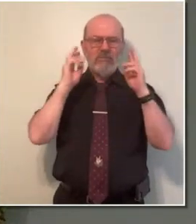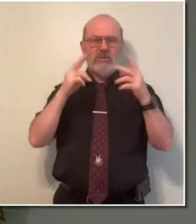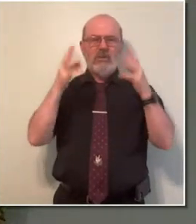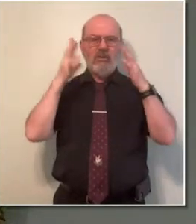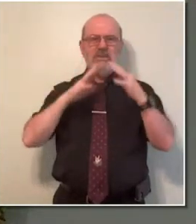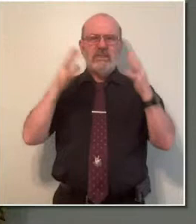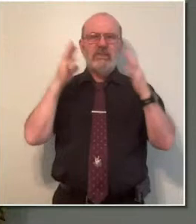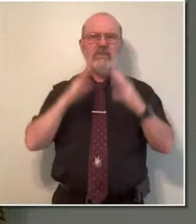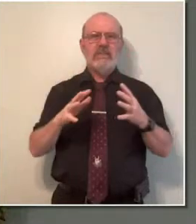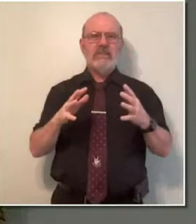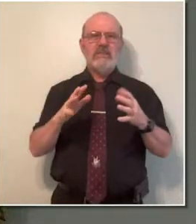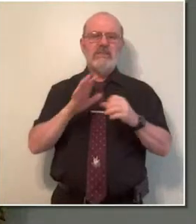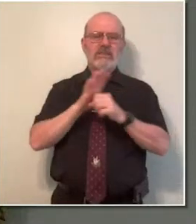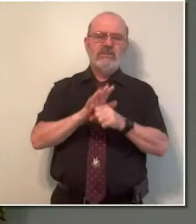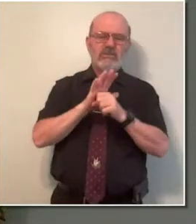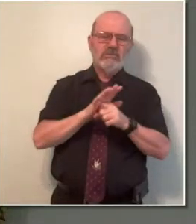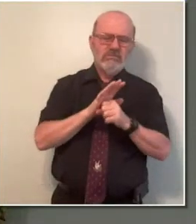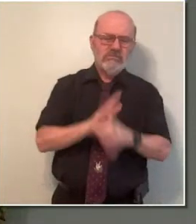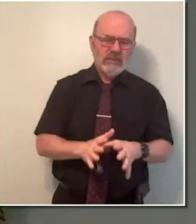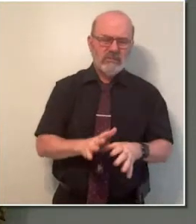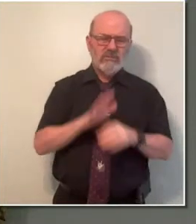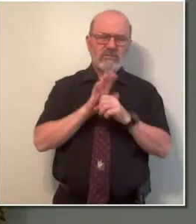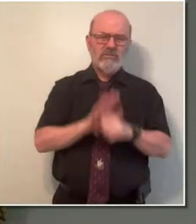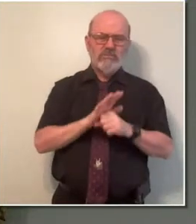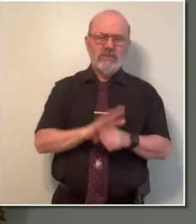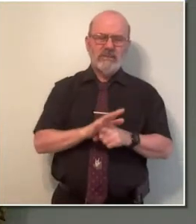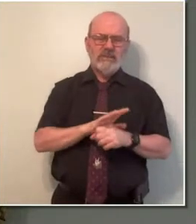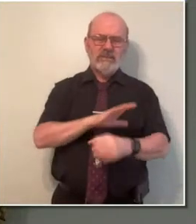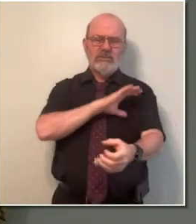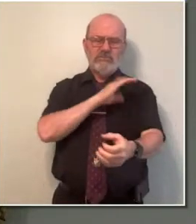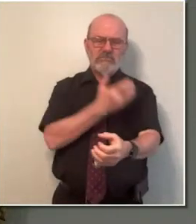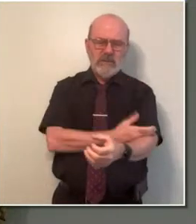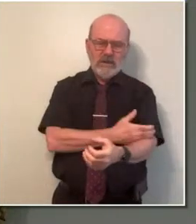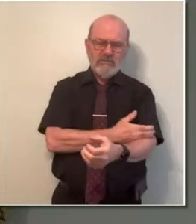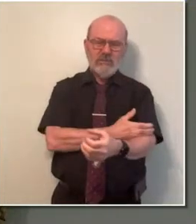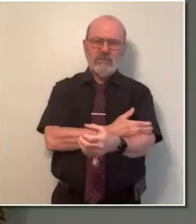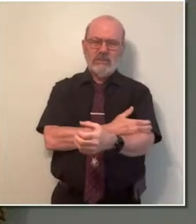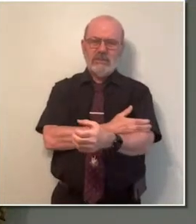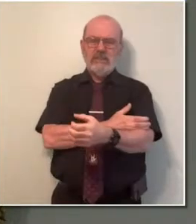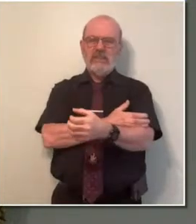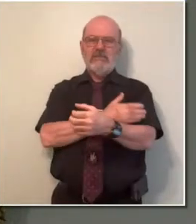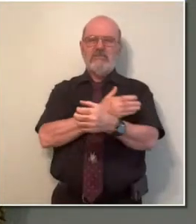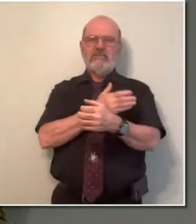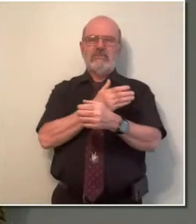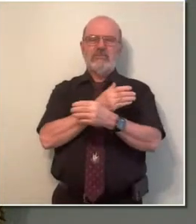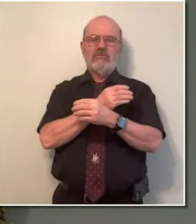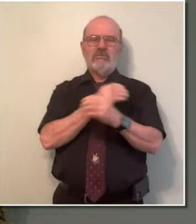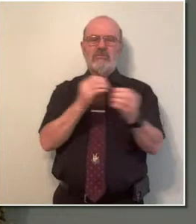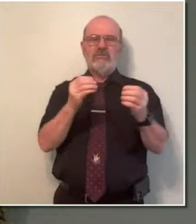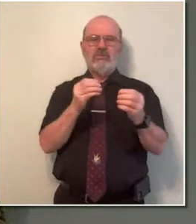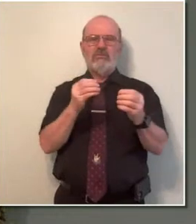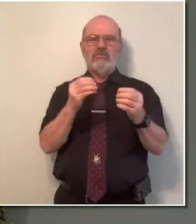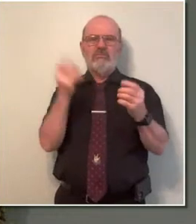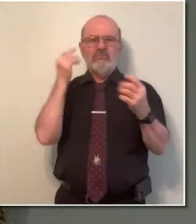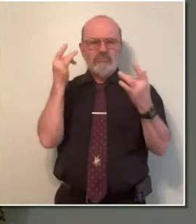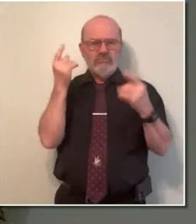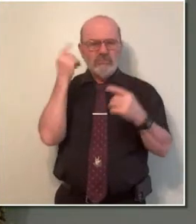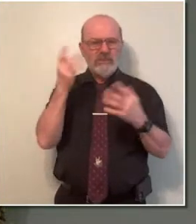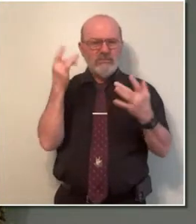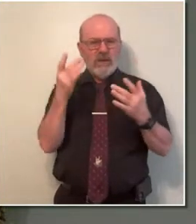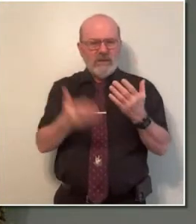The oppressors are oppressing and they are powerful. And they are just, there's no point to even have been born. It'd been better if they